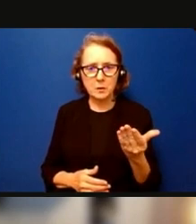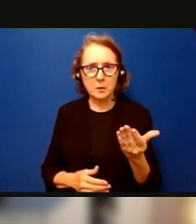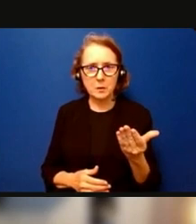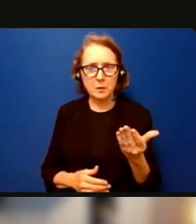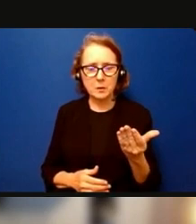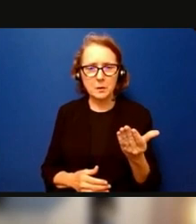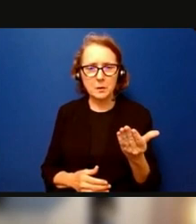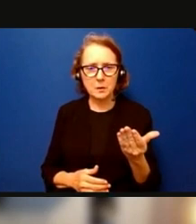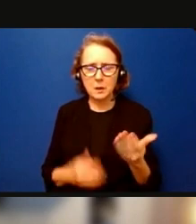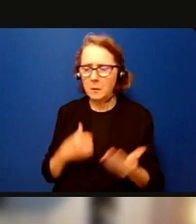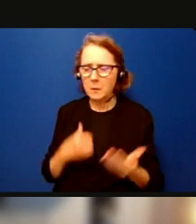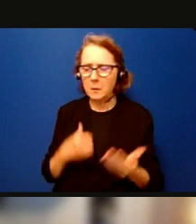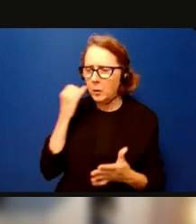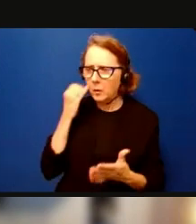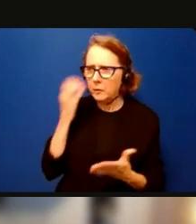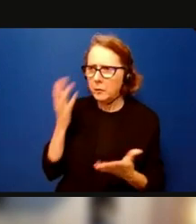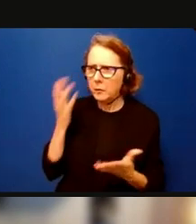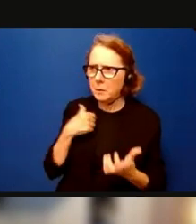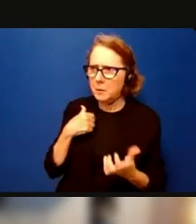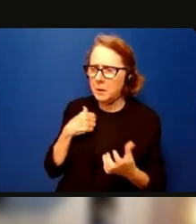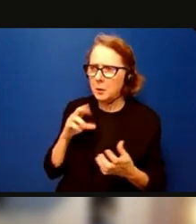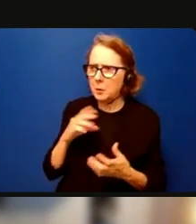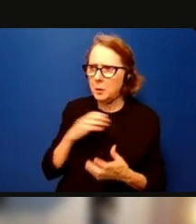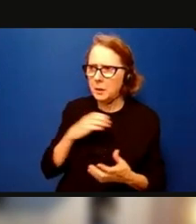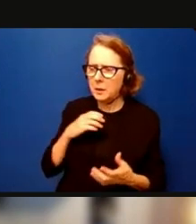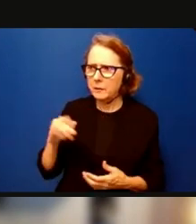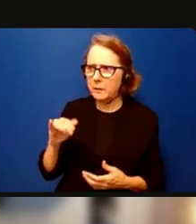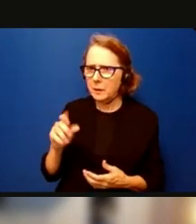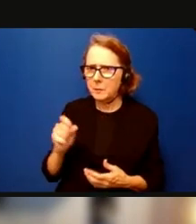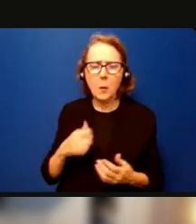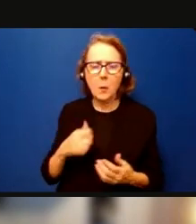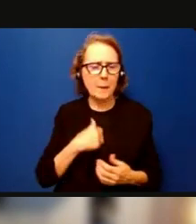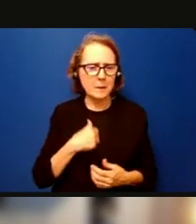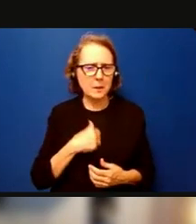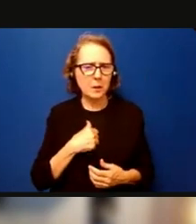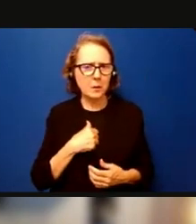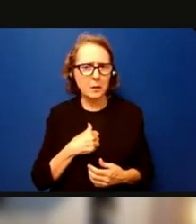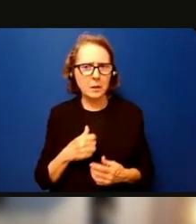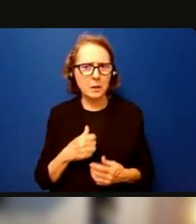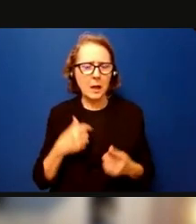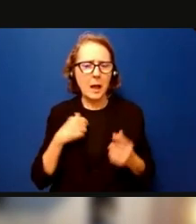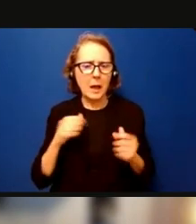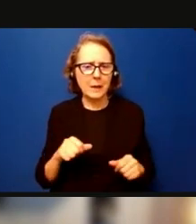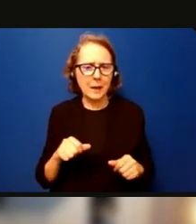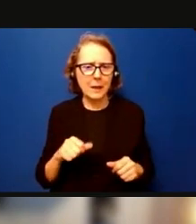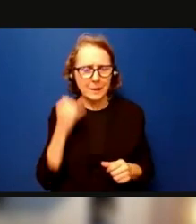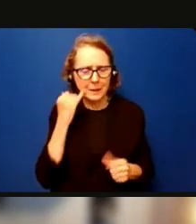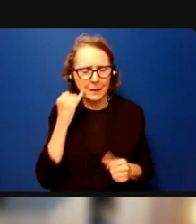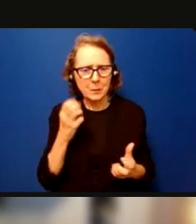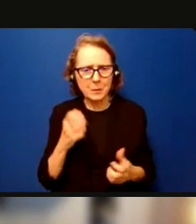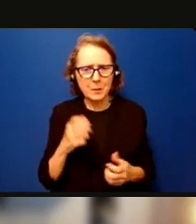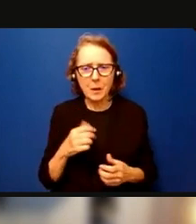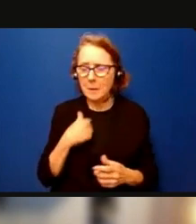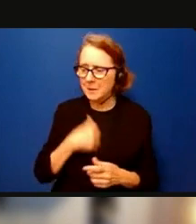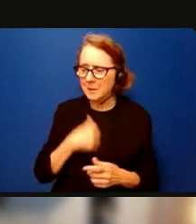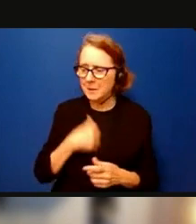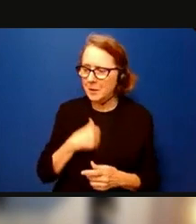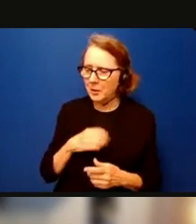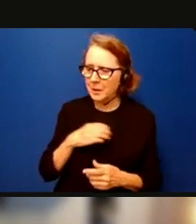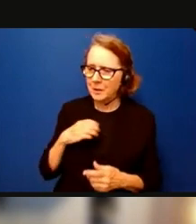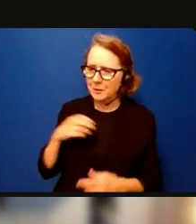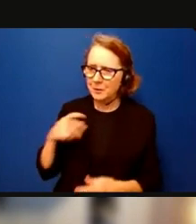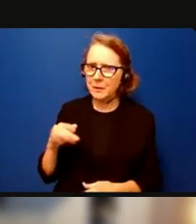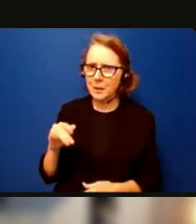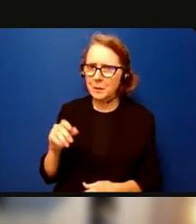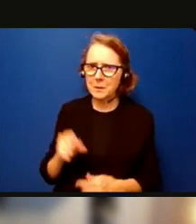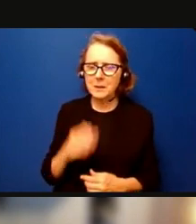I didn't know if you wanted me to do it or Councilor Phillips. Oh, I'm prepared. Sorry. Yeah, I could do it if you want me to. I am so sorry, Councilor Phillips. Thank